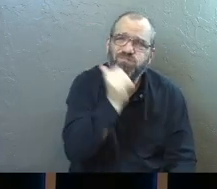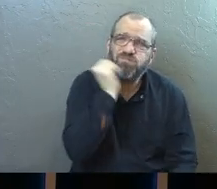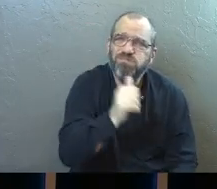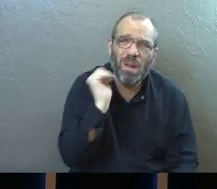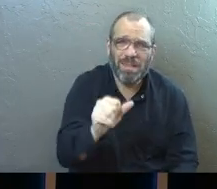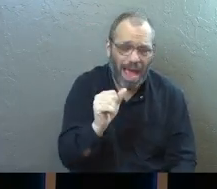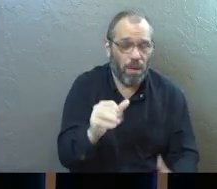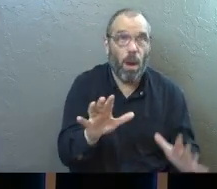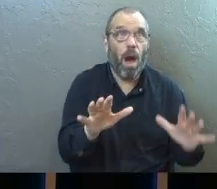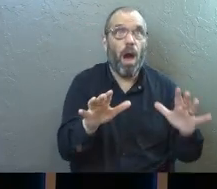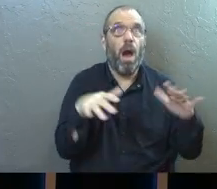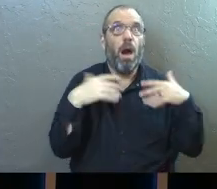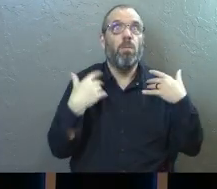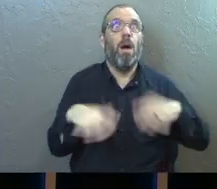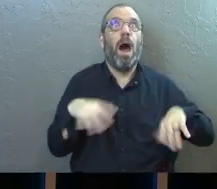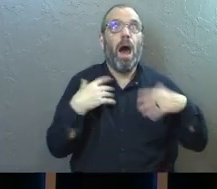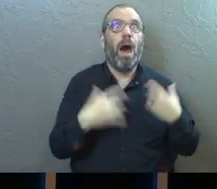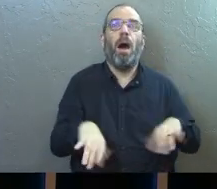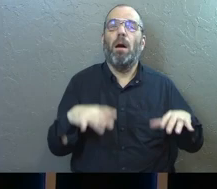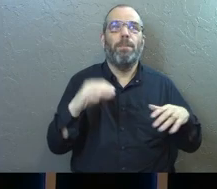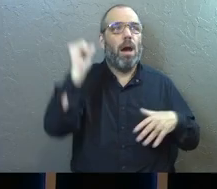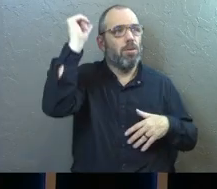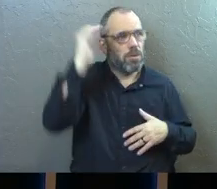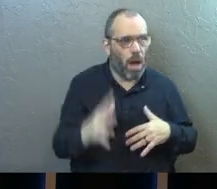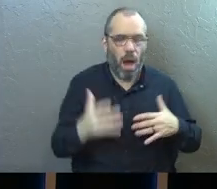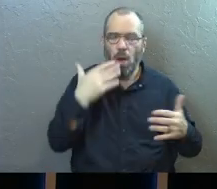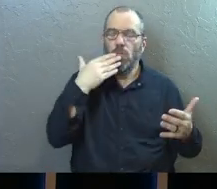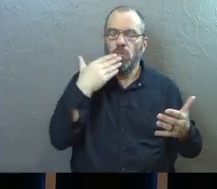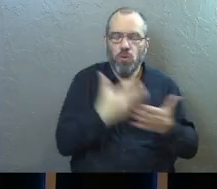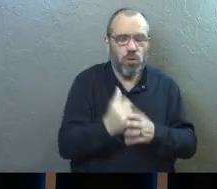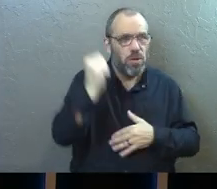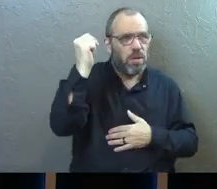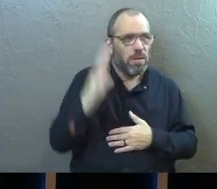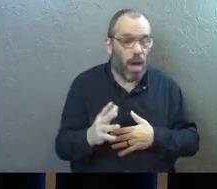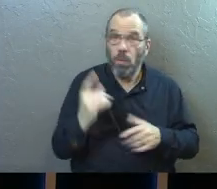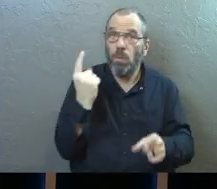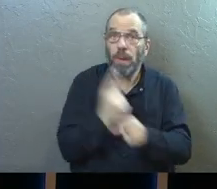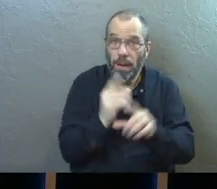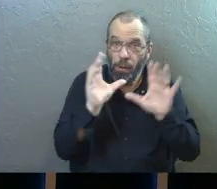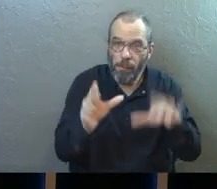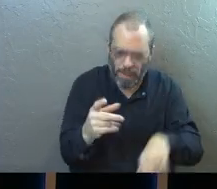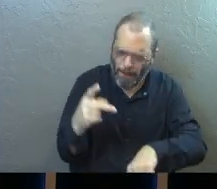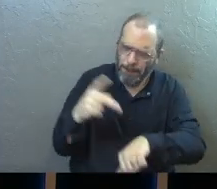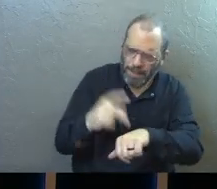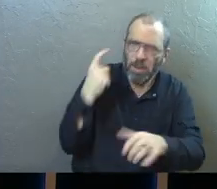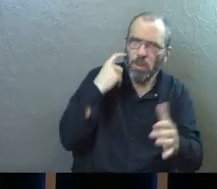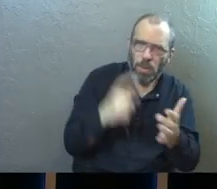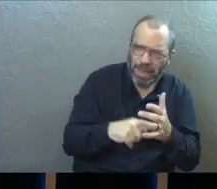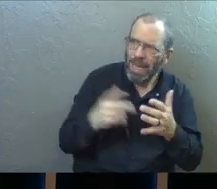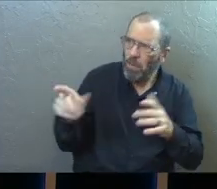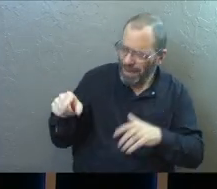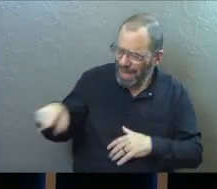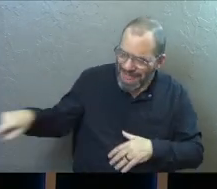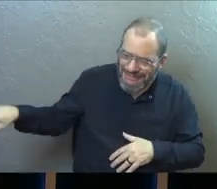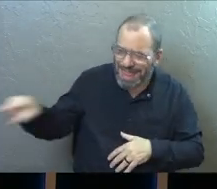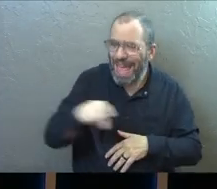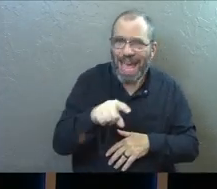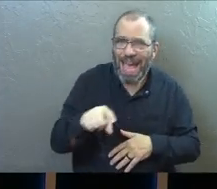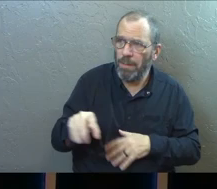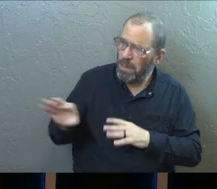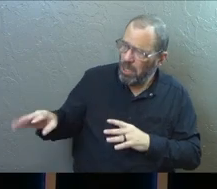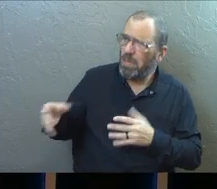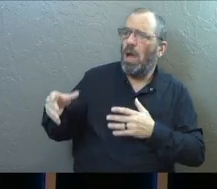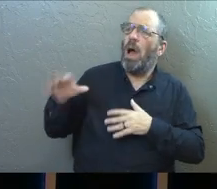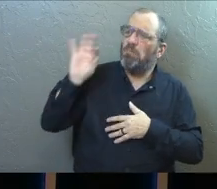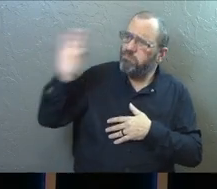scripture that would blow our minds about how mighty and how good God is, right? And Peter recognizes that, and he wants these people he's seeing